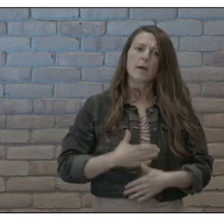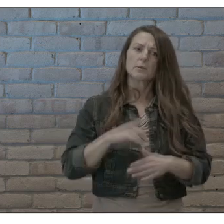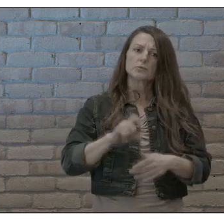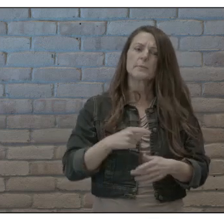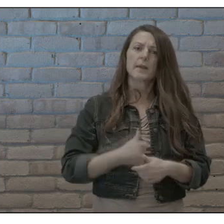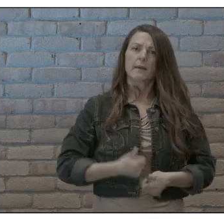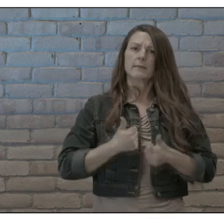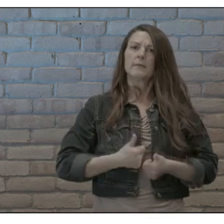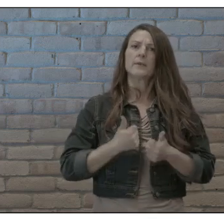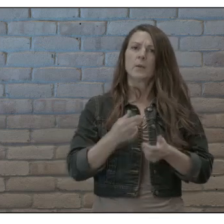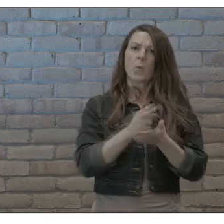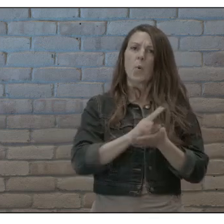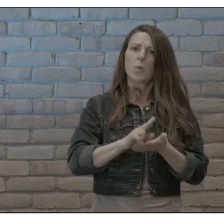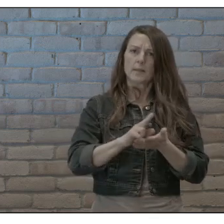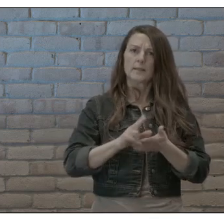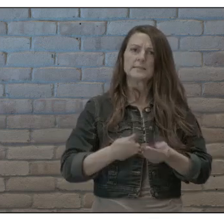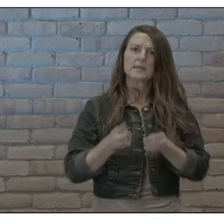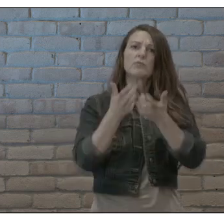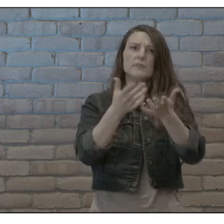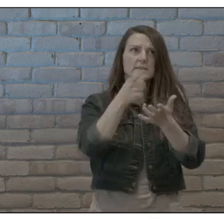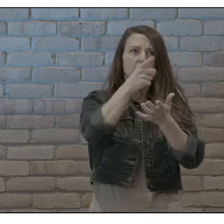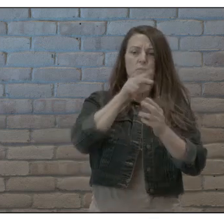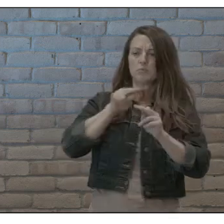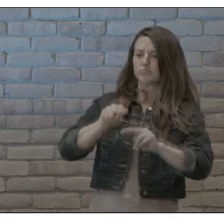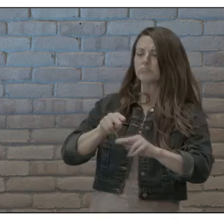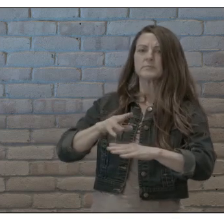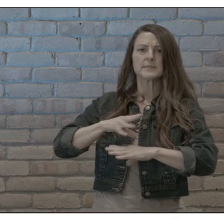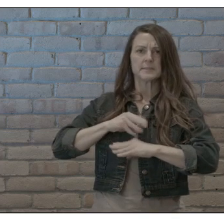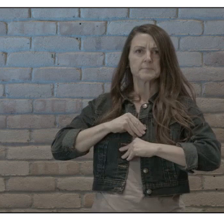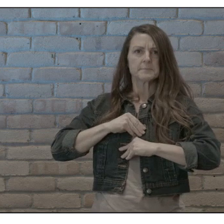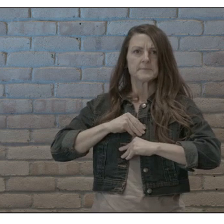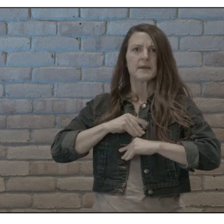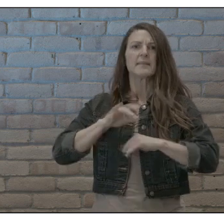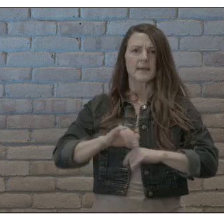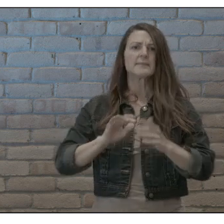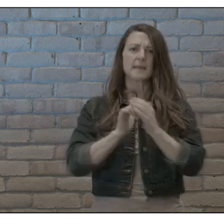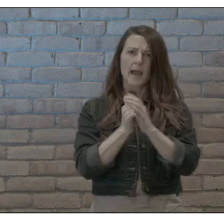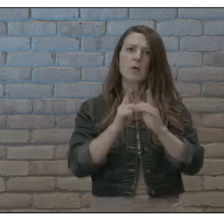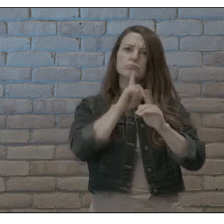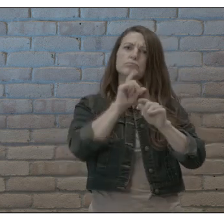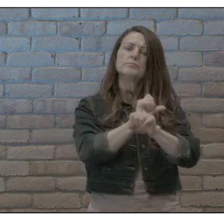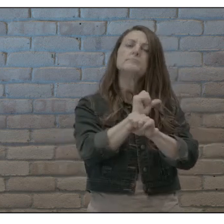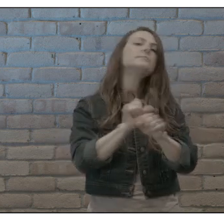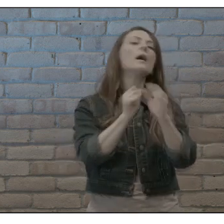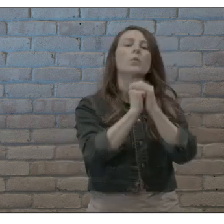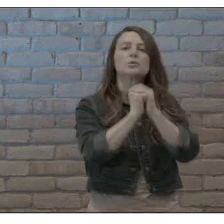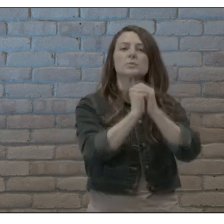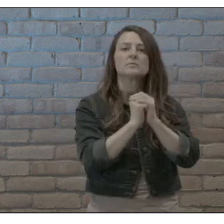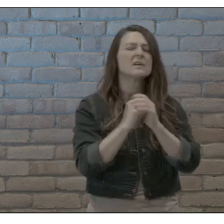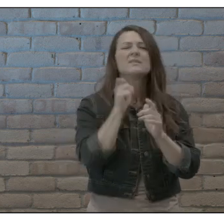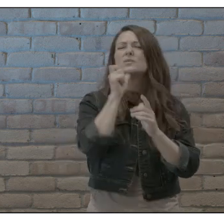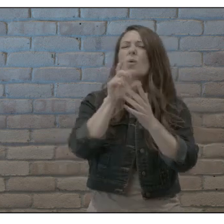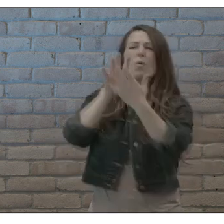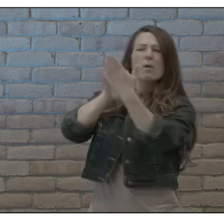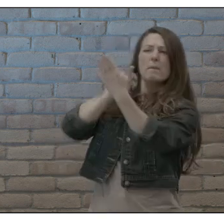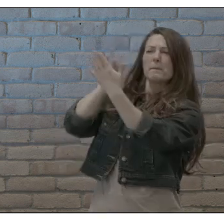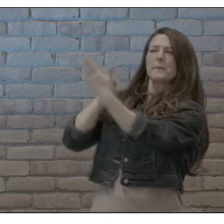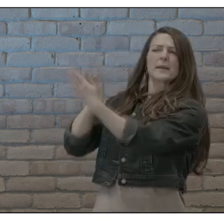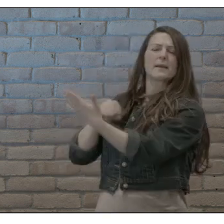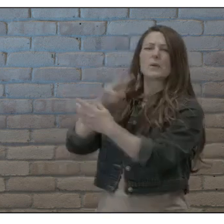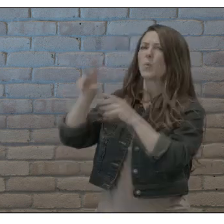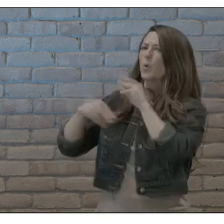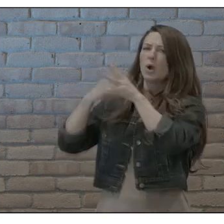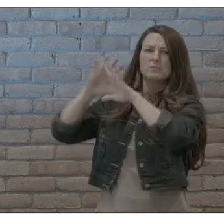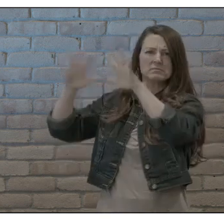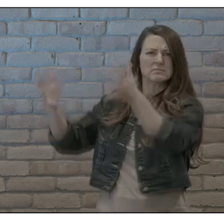that he will find acceptable. This is truly the way to worship him. Don't copy the behavior and customs of this world, but